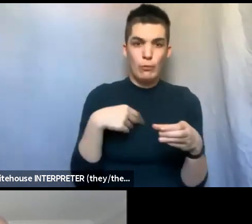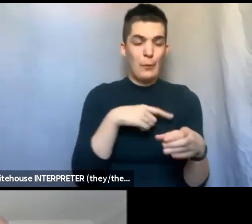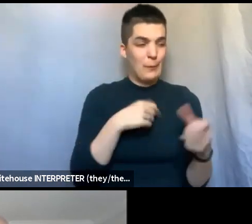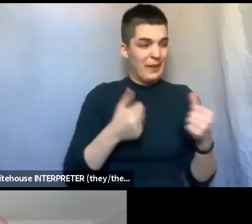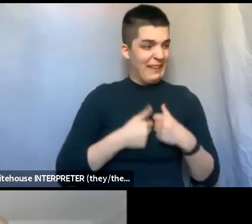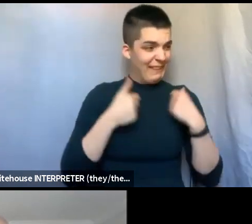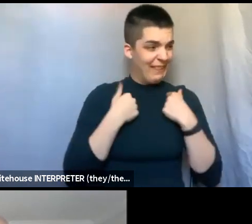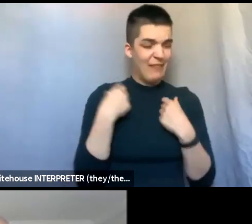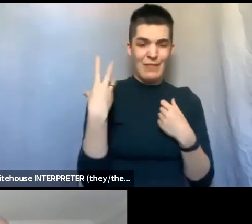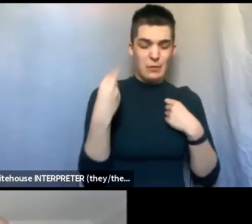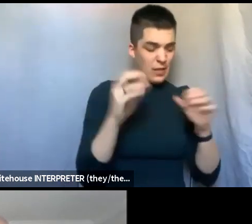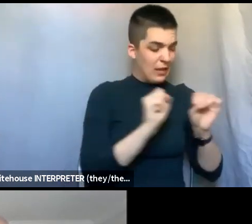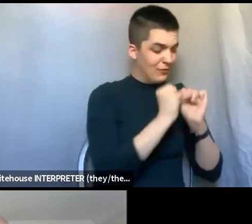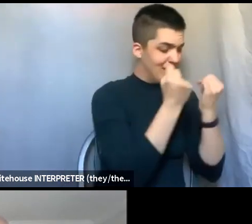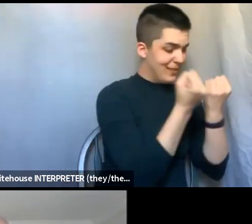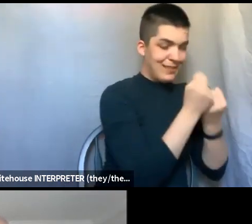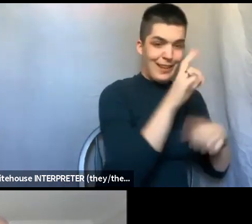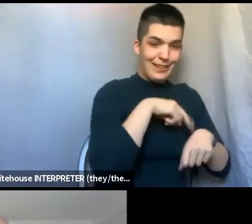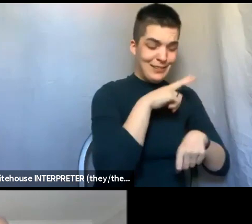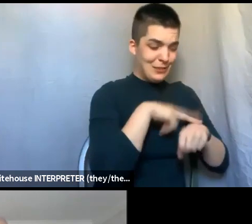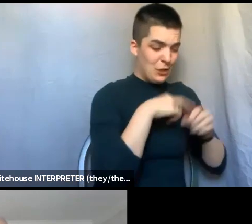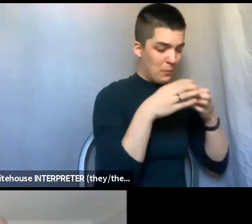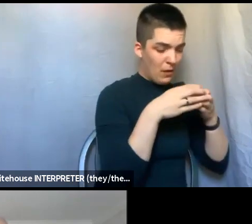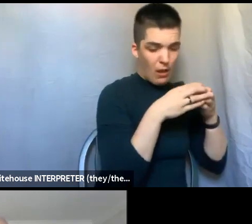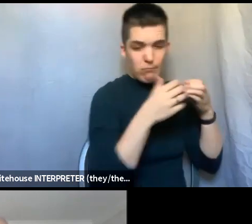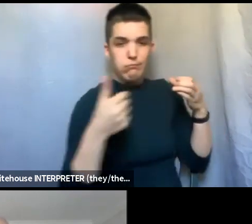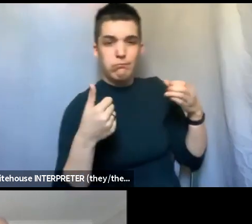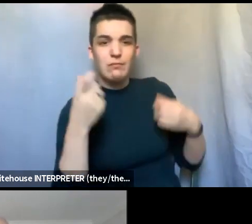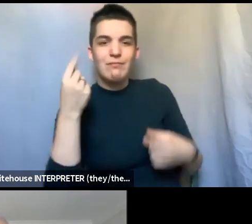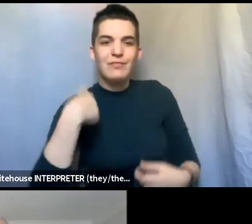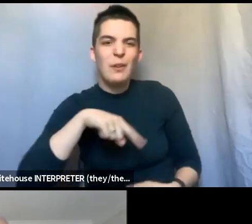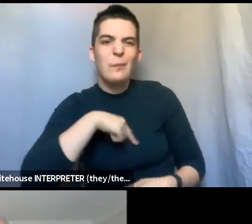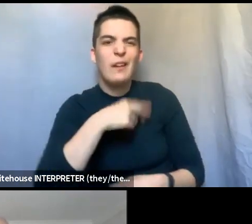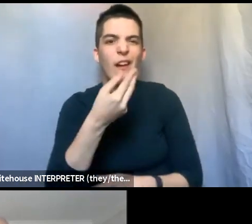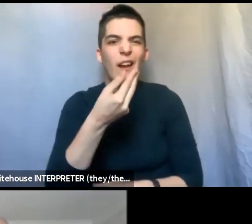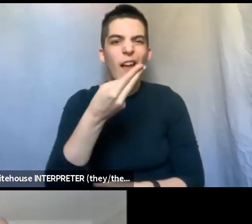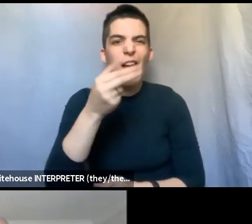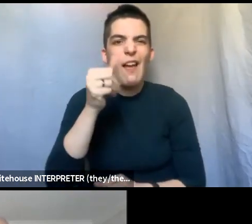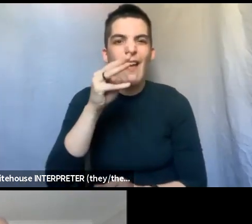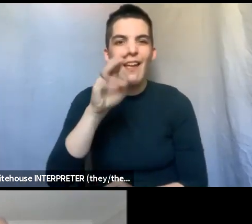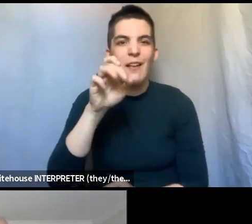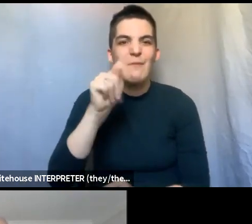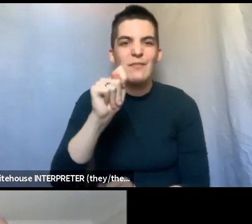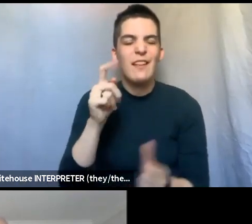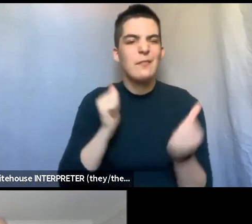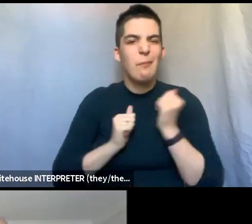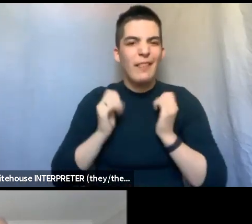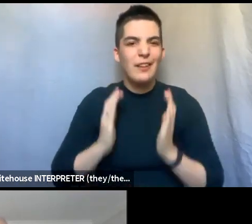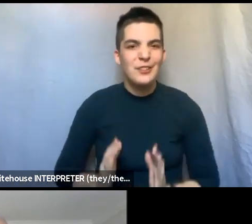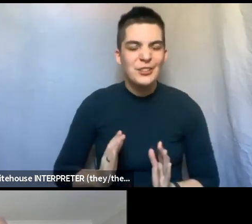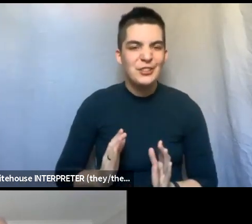degree. We are Hamlet's players. They invite us in